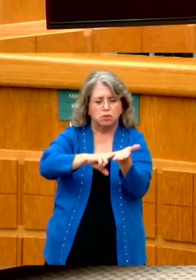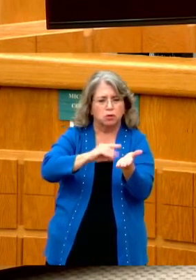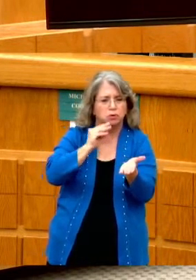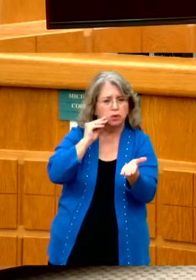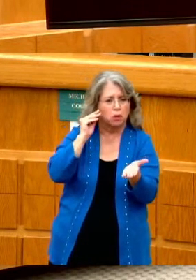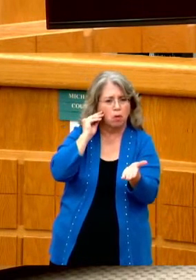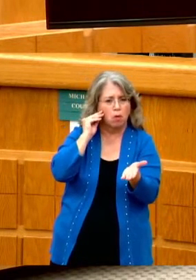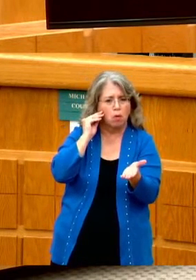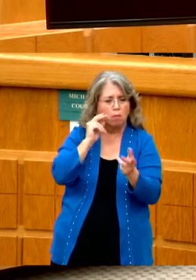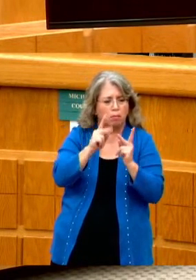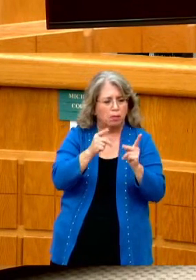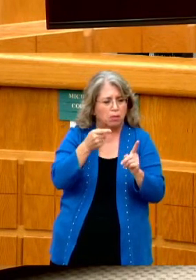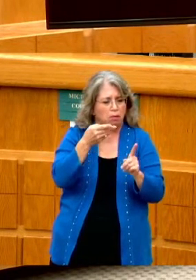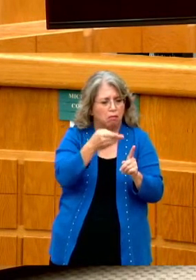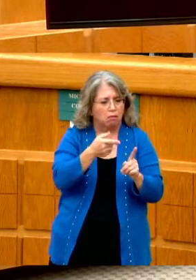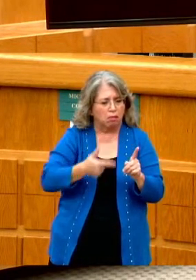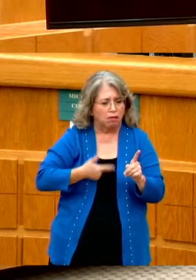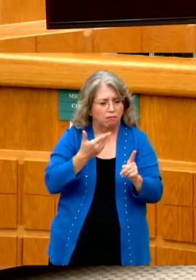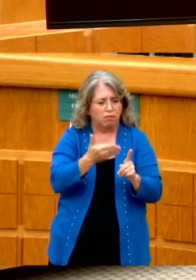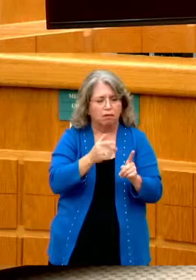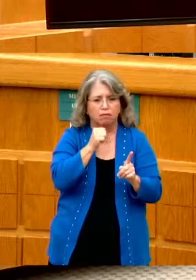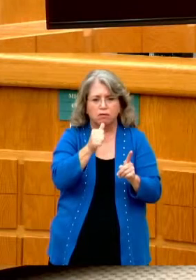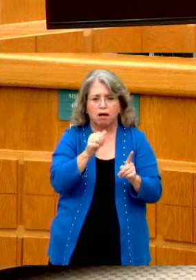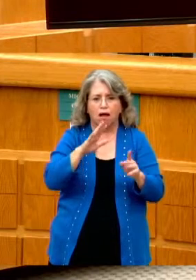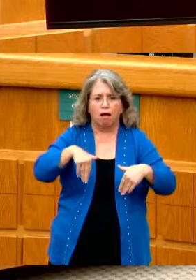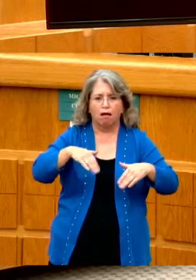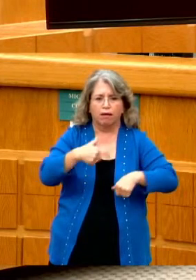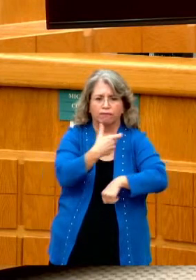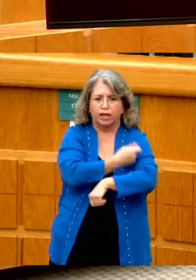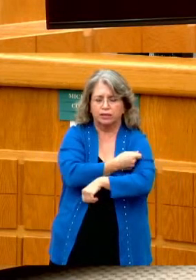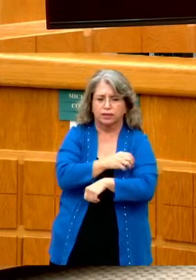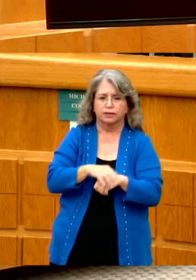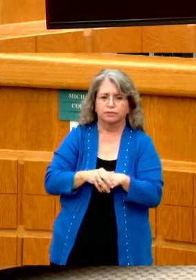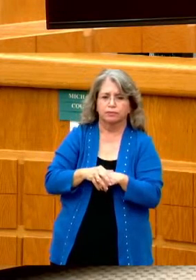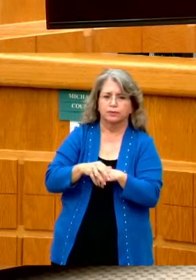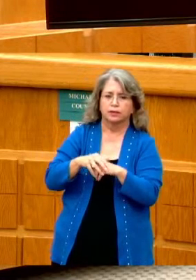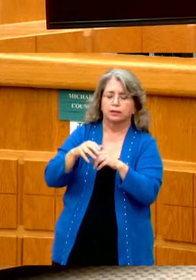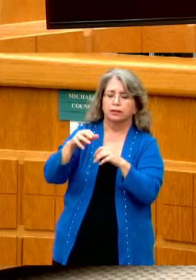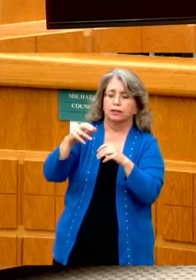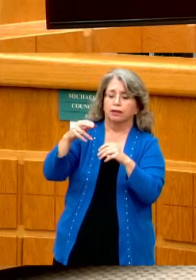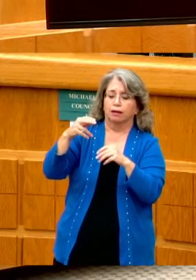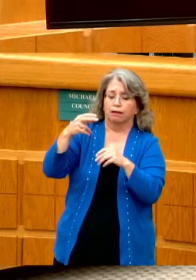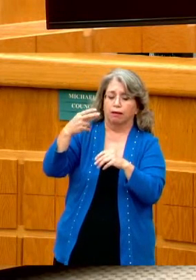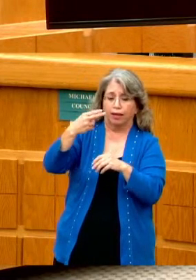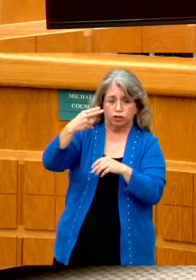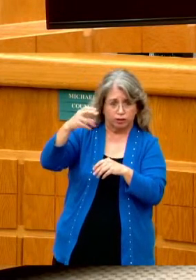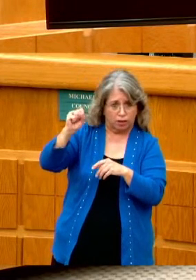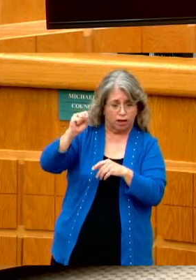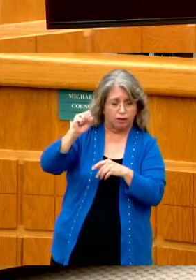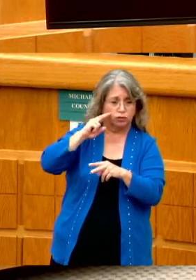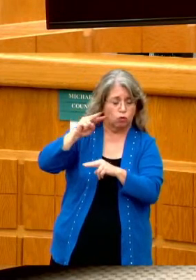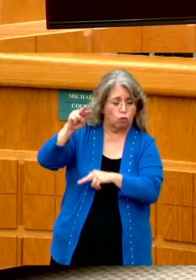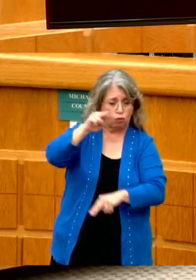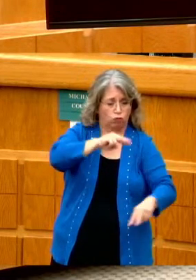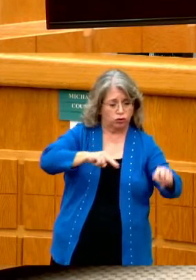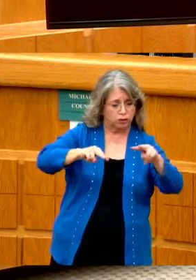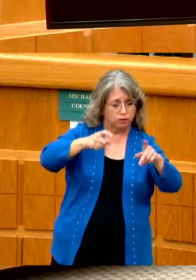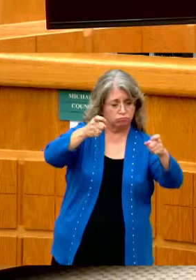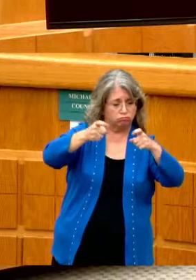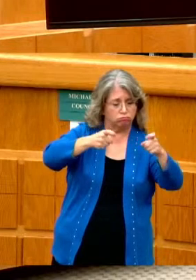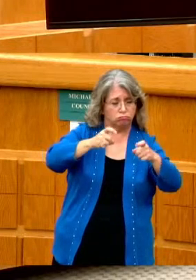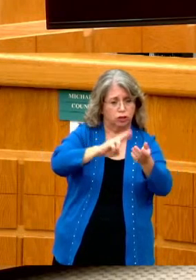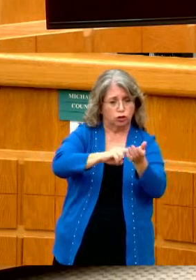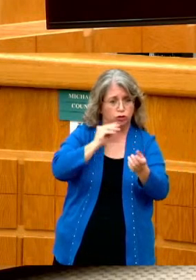yet? Health and Human Services oversees nursing homes. They had a system set up for them to be vaccinated by